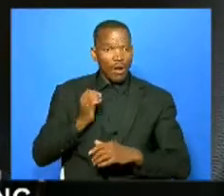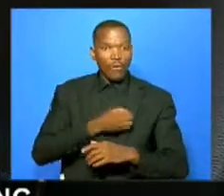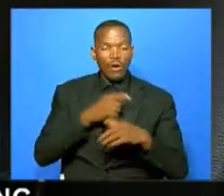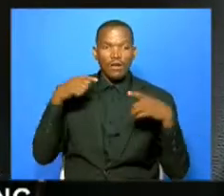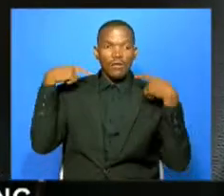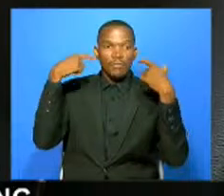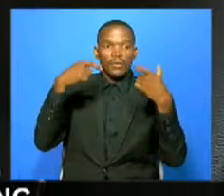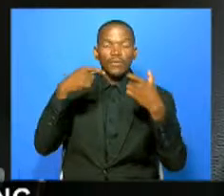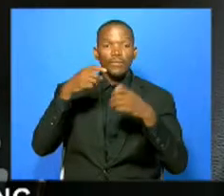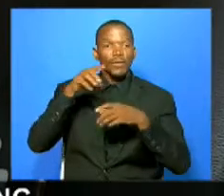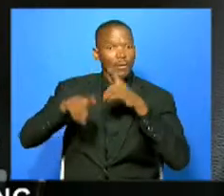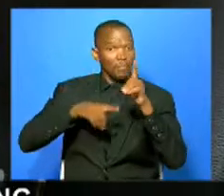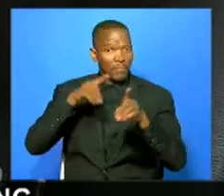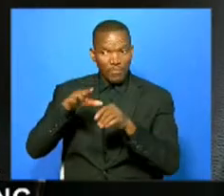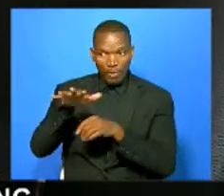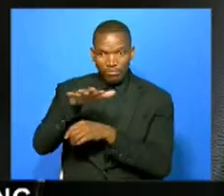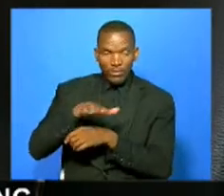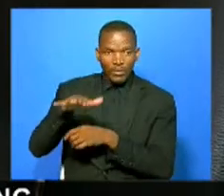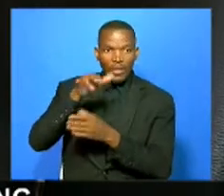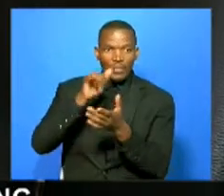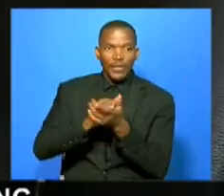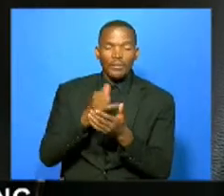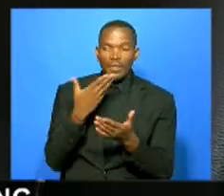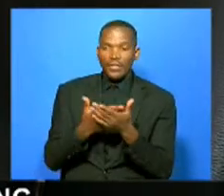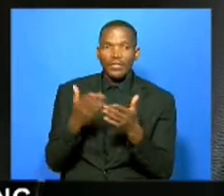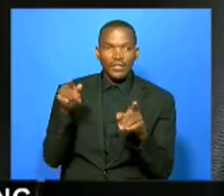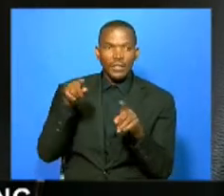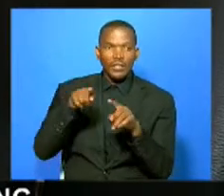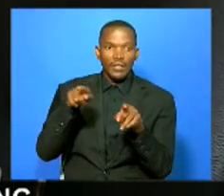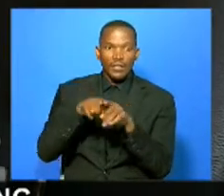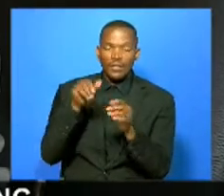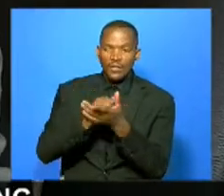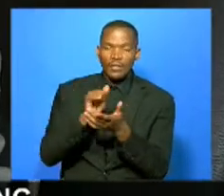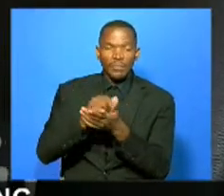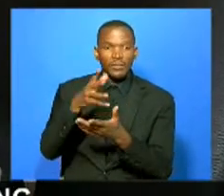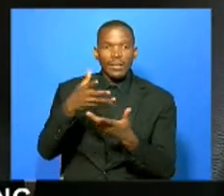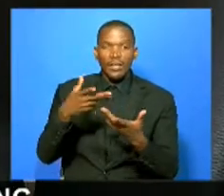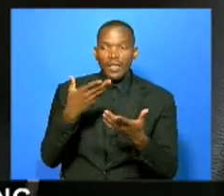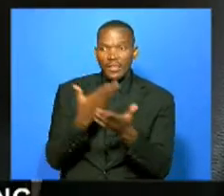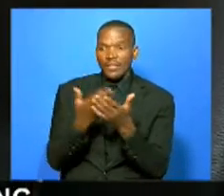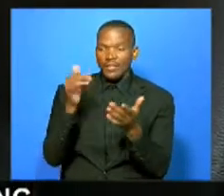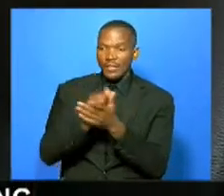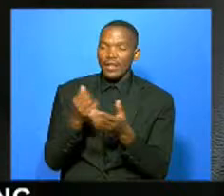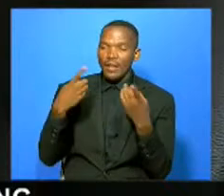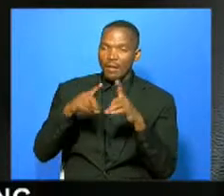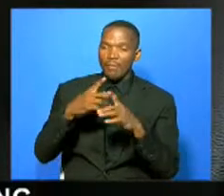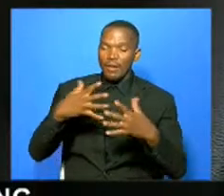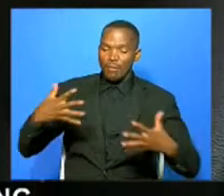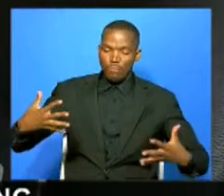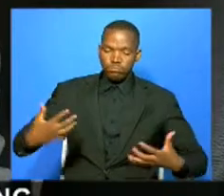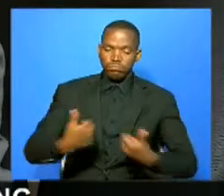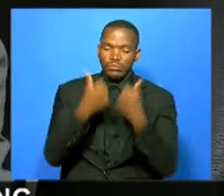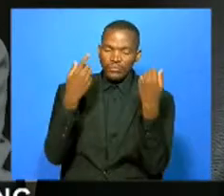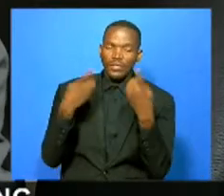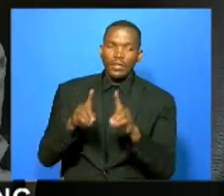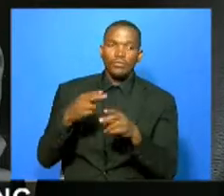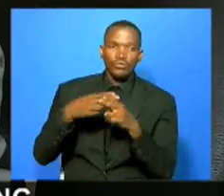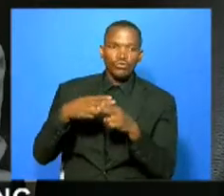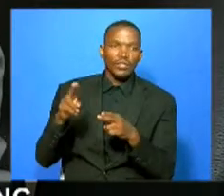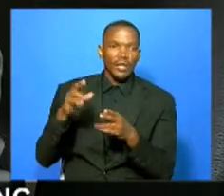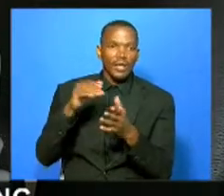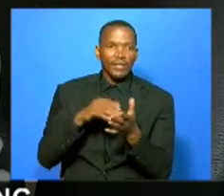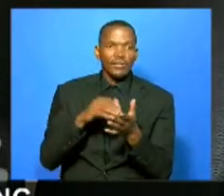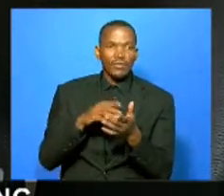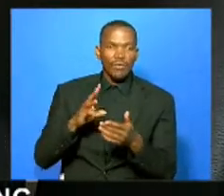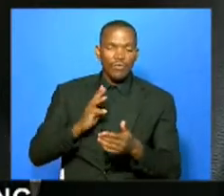pray for our people, so that things like the accident that recently happened. We